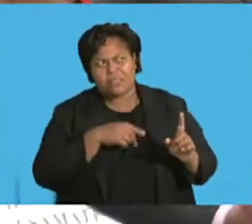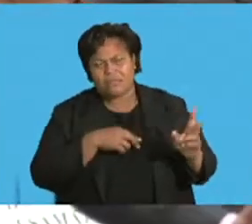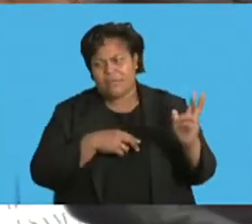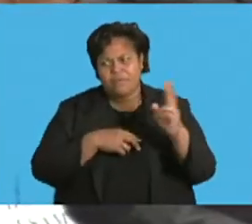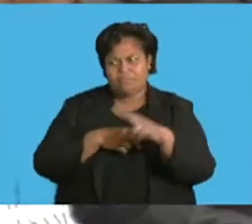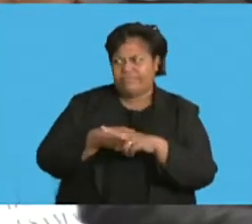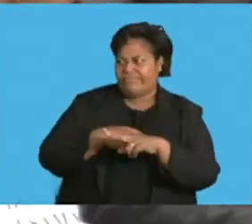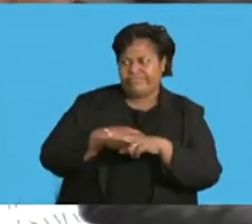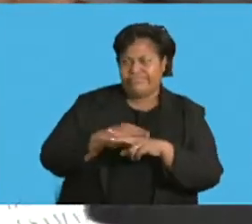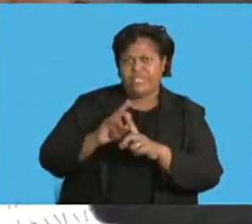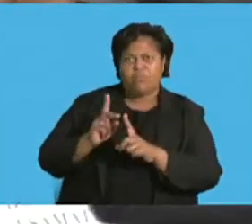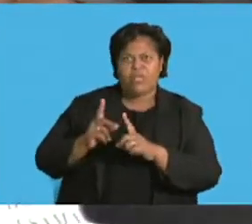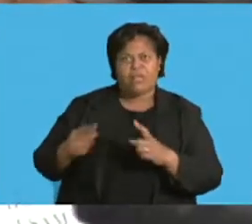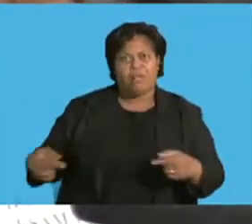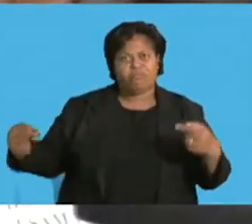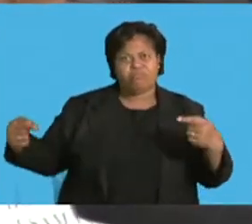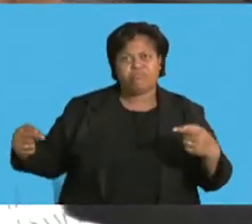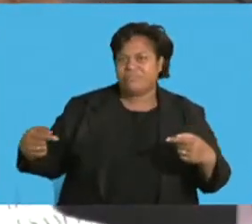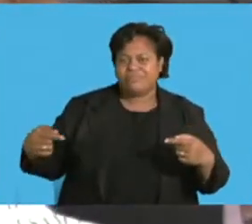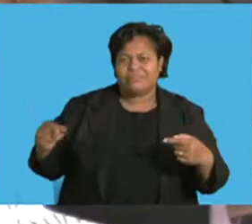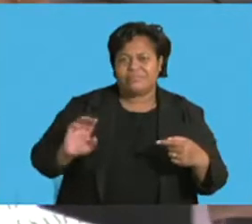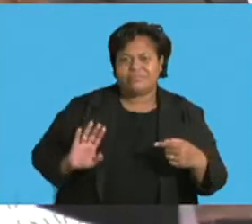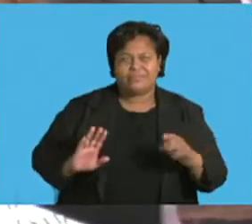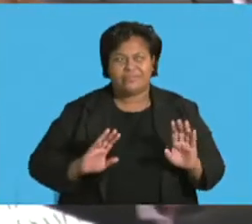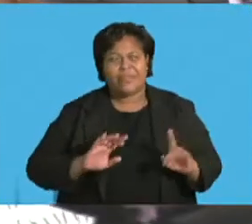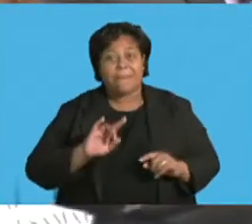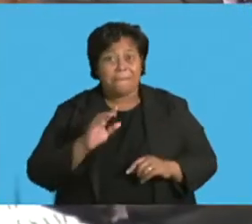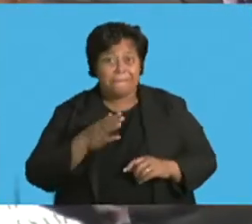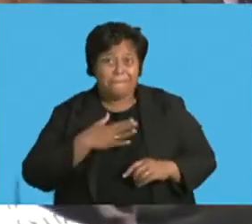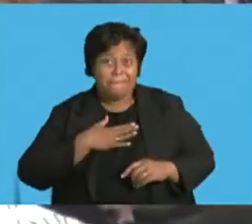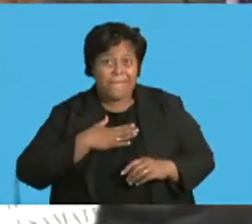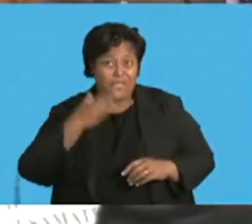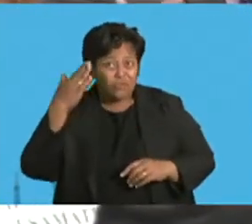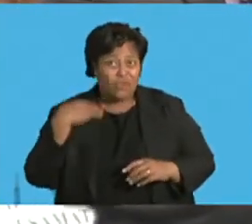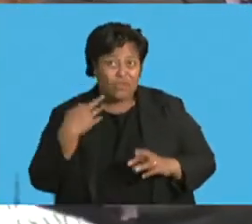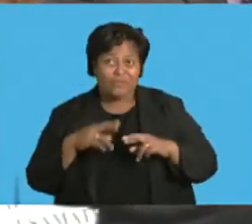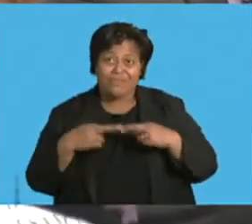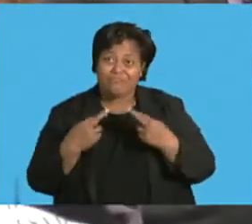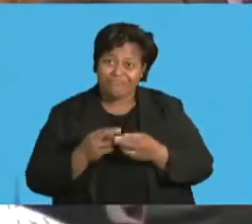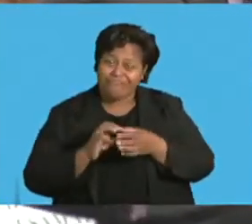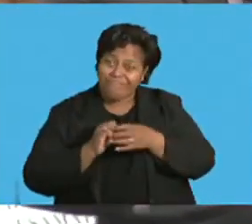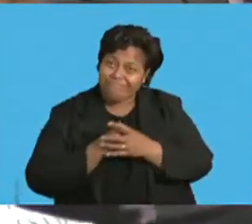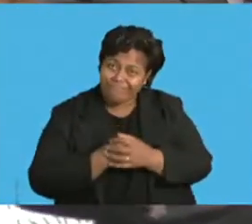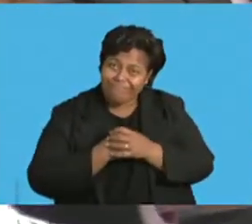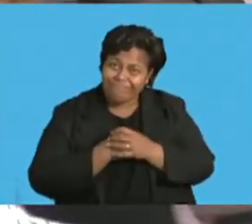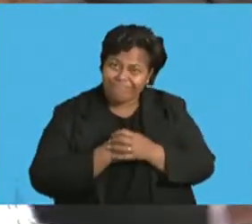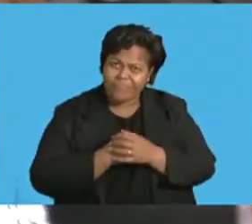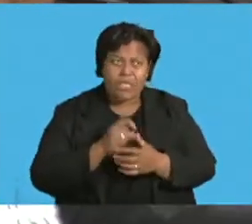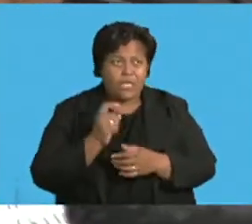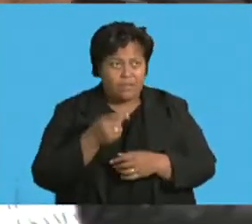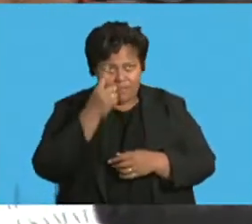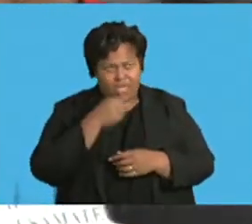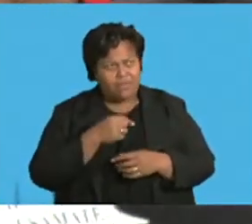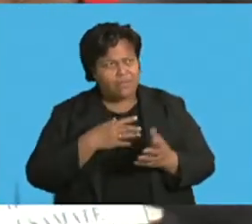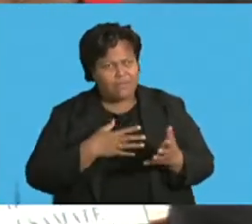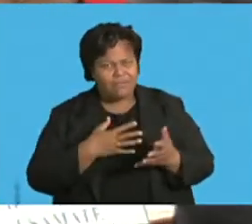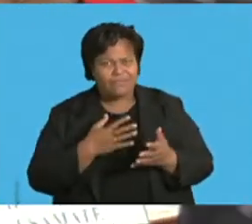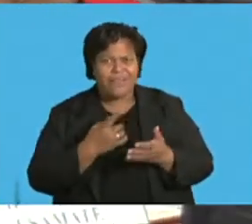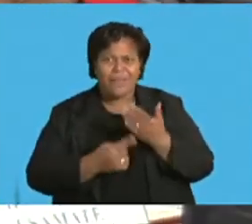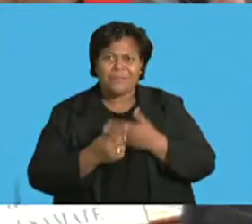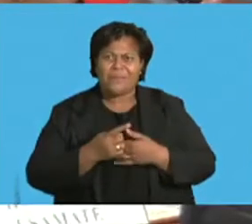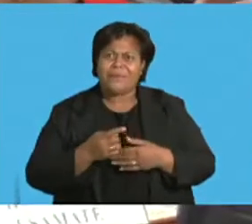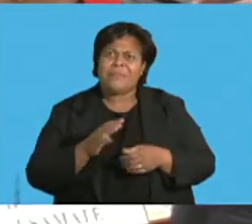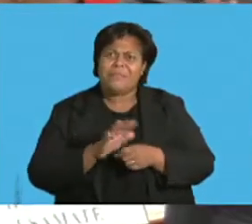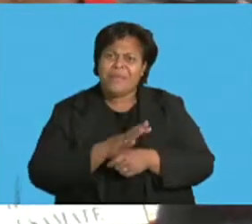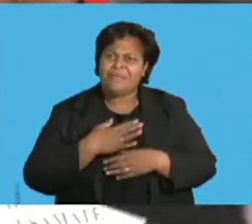adversary. My short relationship with him, if it can cause me so much anguish, in particular